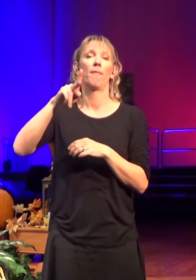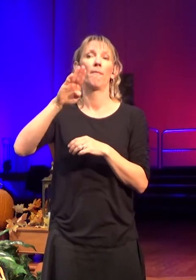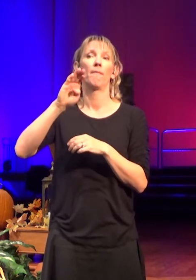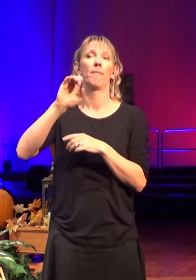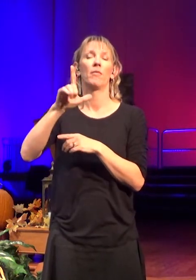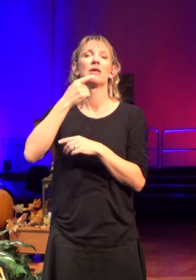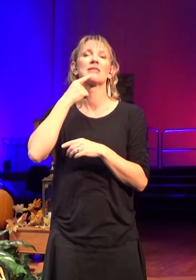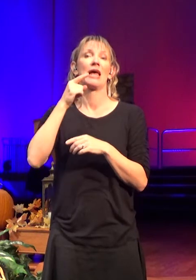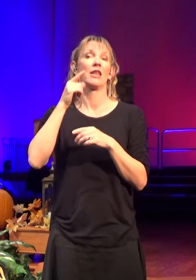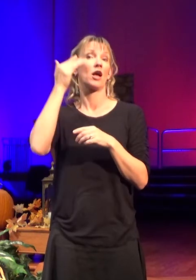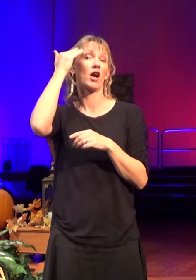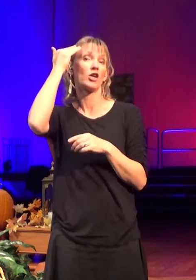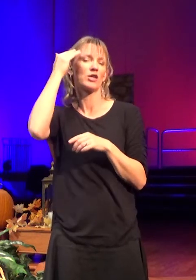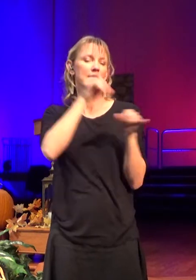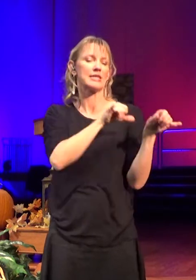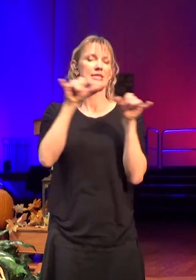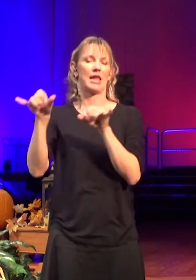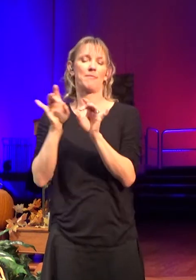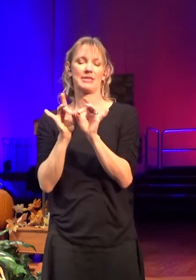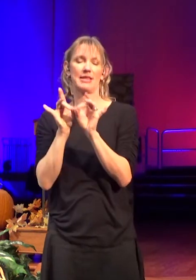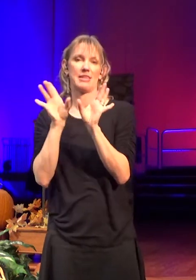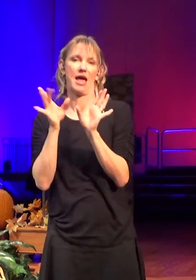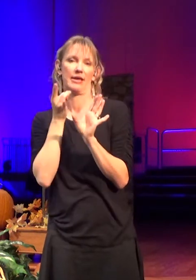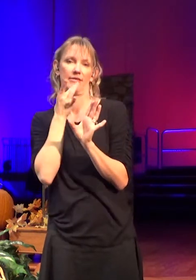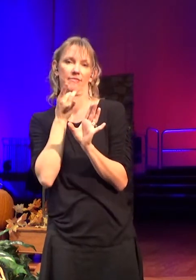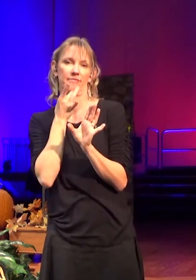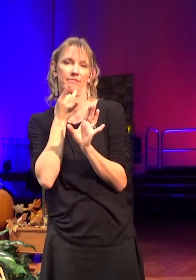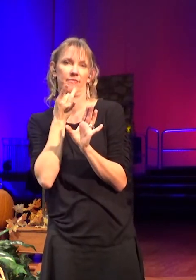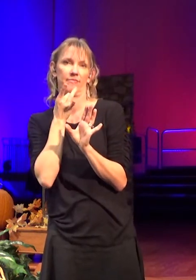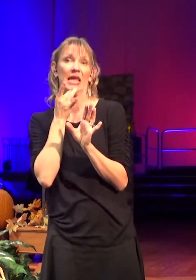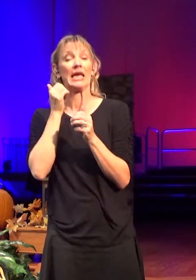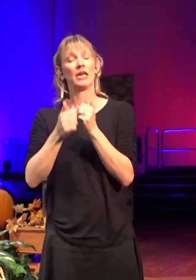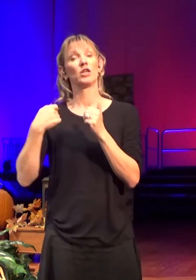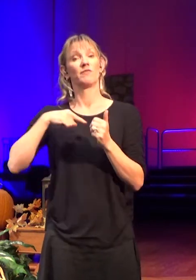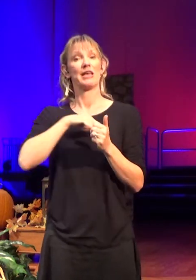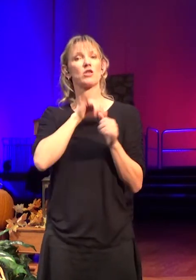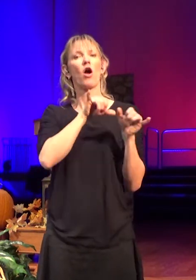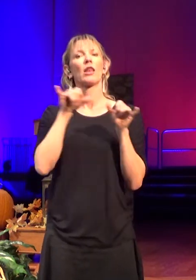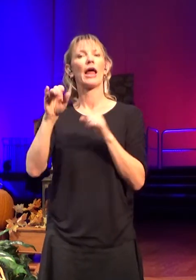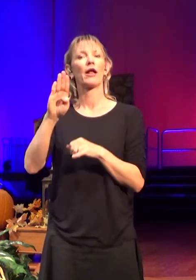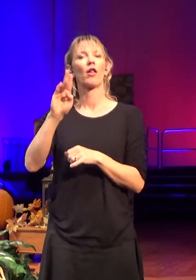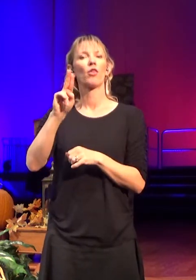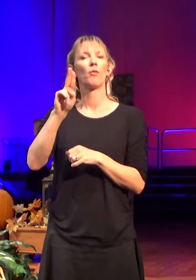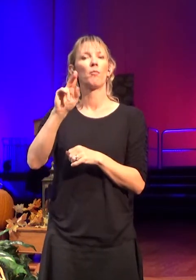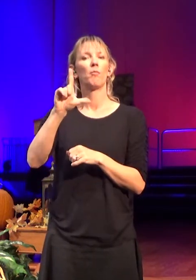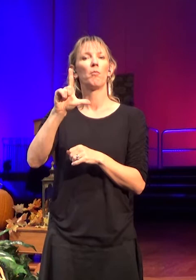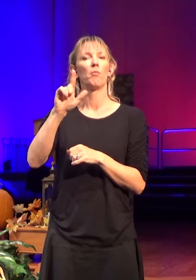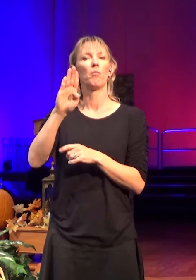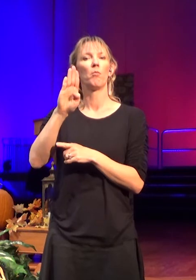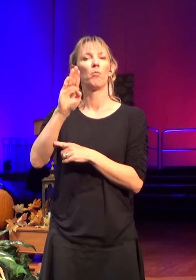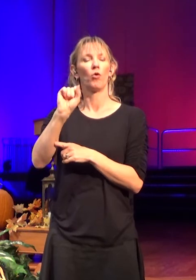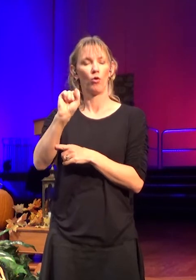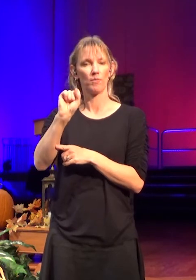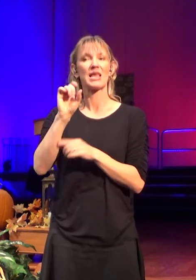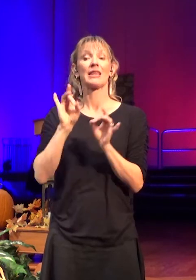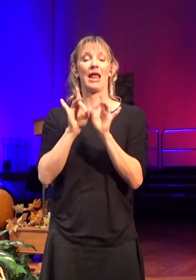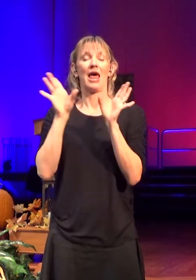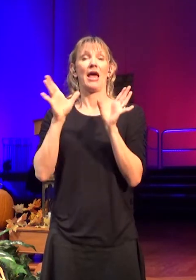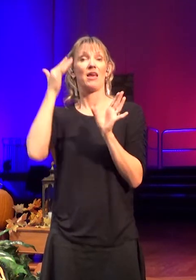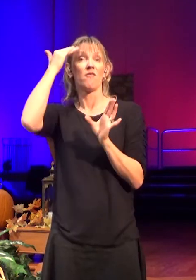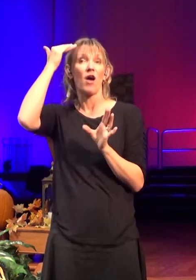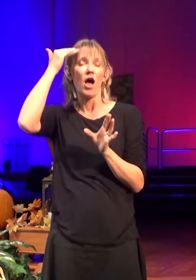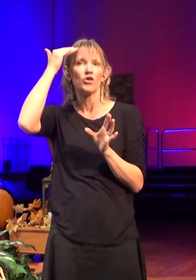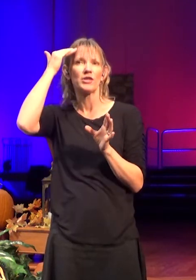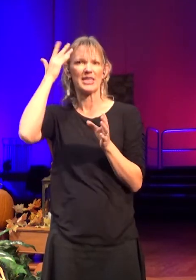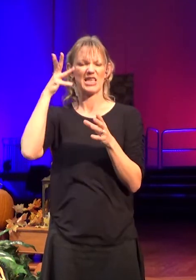And Campbell tells us that consciousness is like the light, and each of us is like these bulbs.